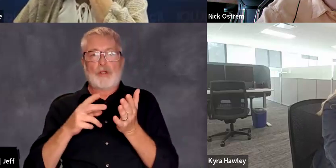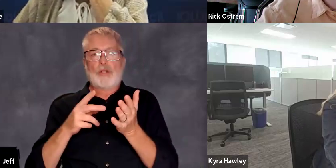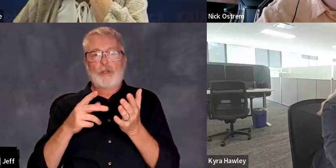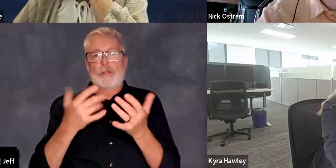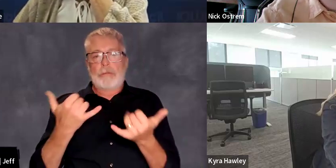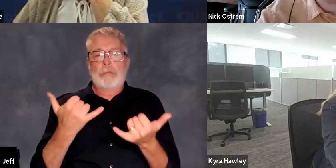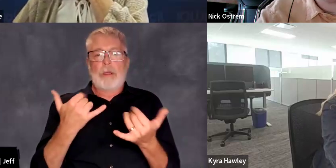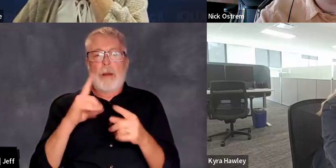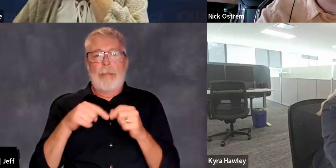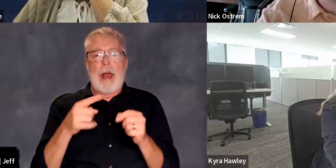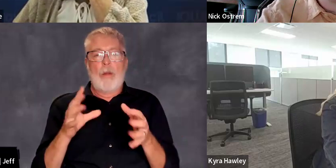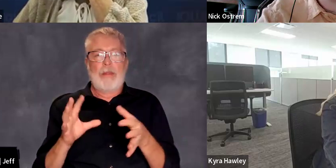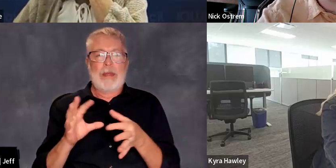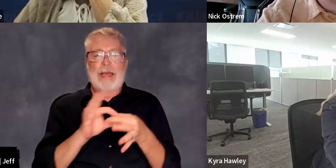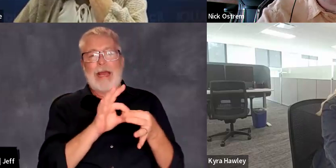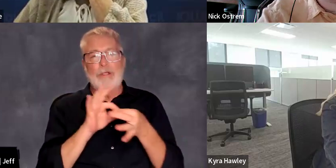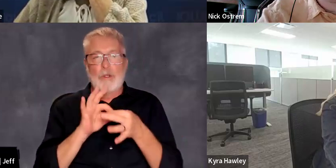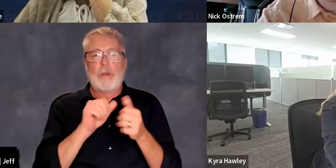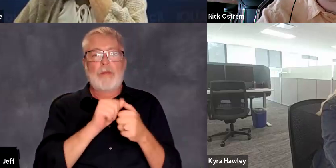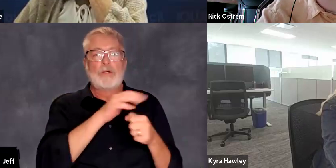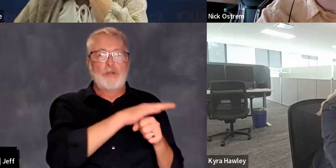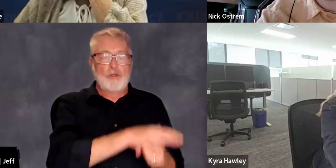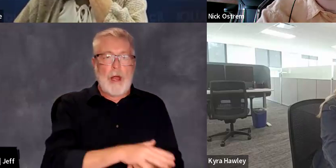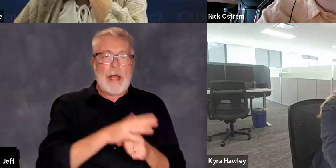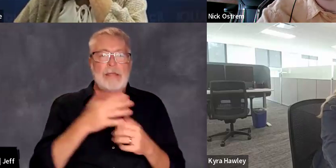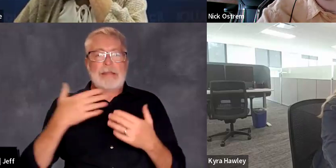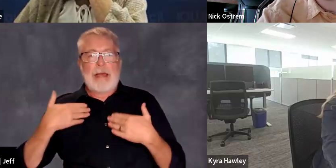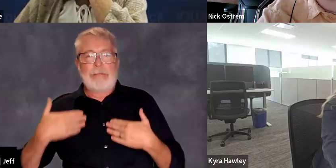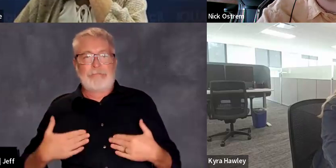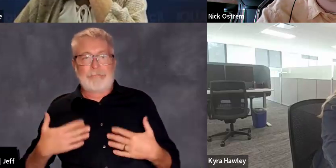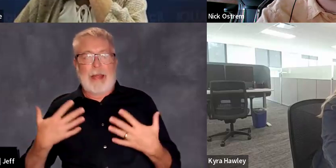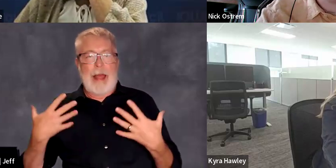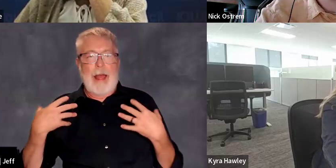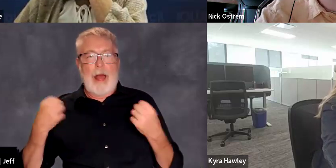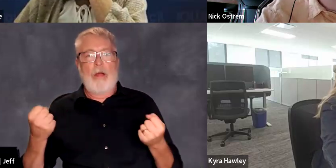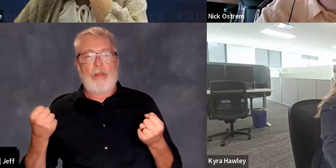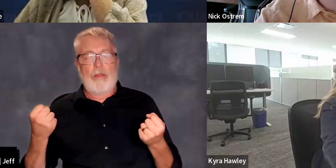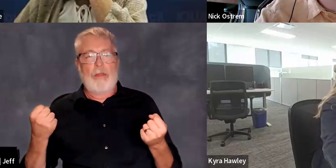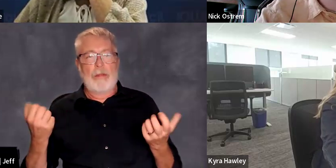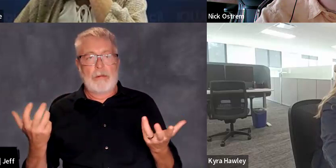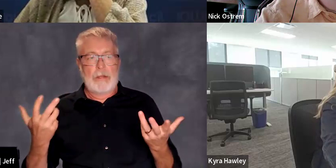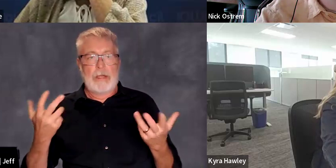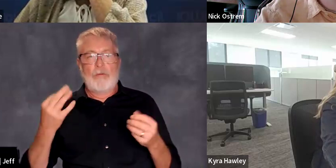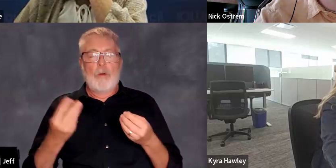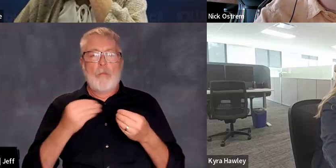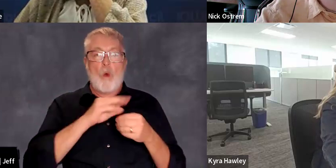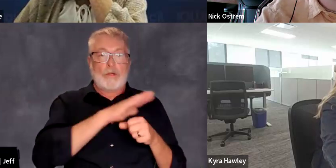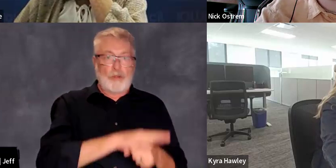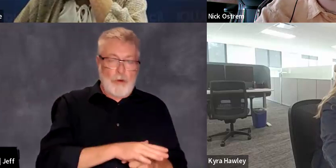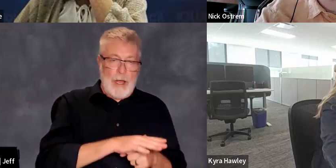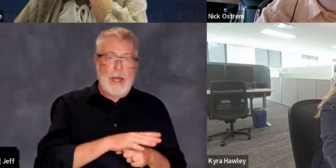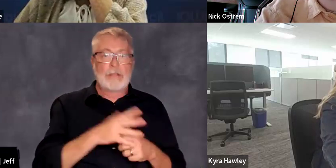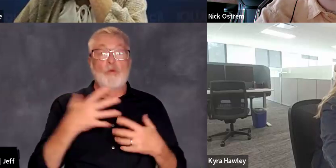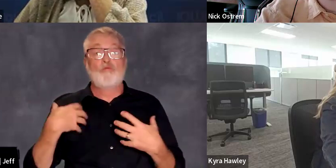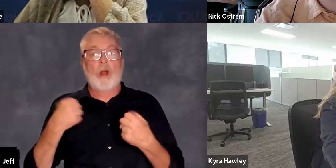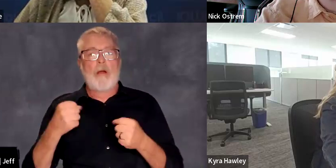the connection between stress and your physical health. So if you are more stressed out, it's takes longer to